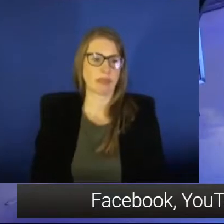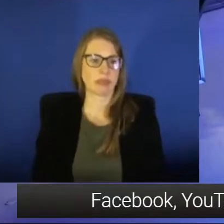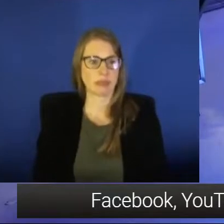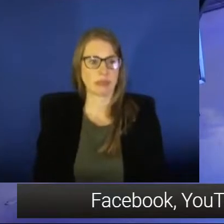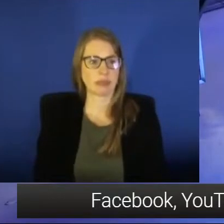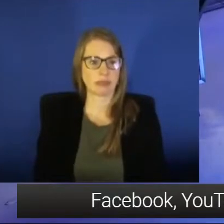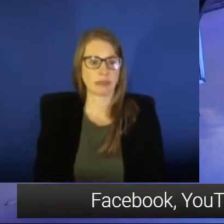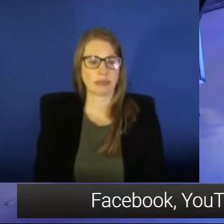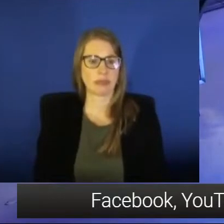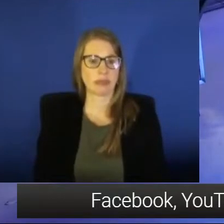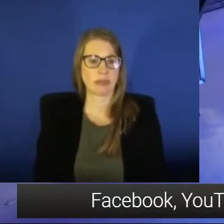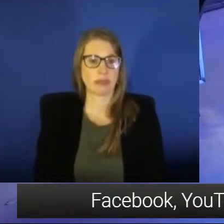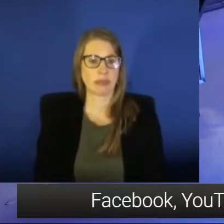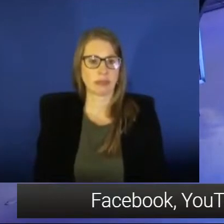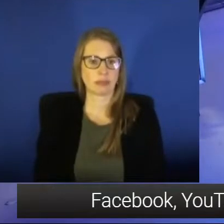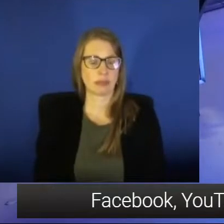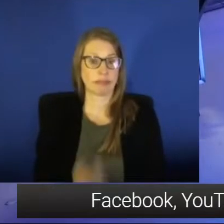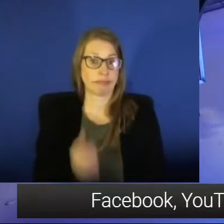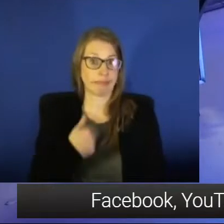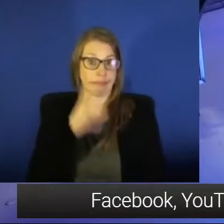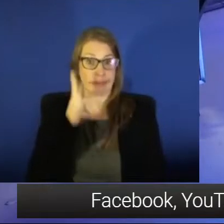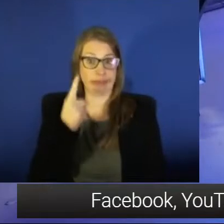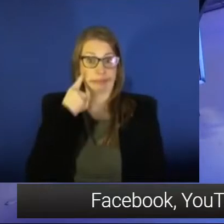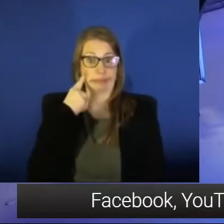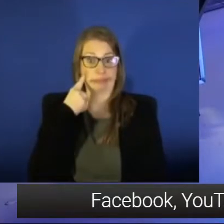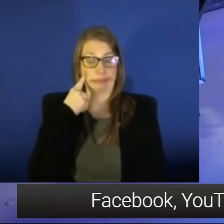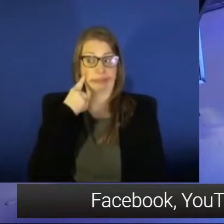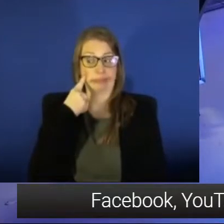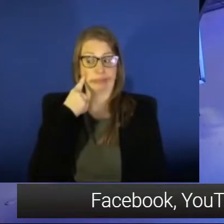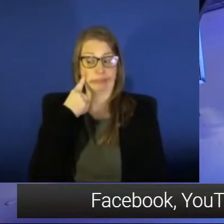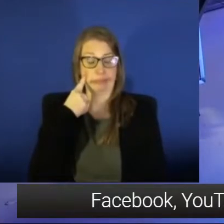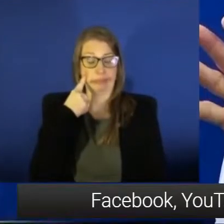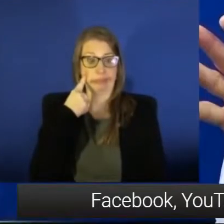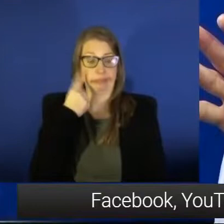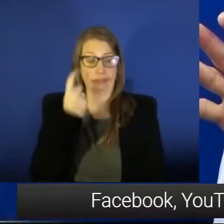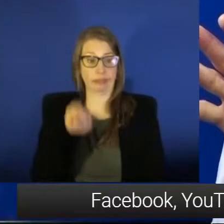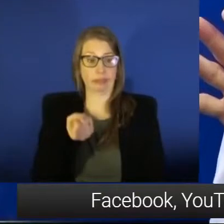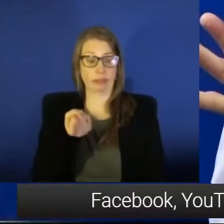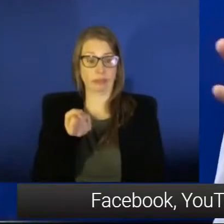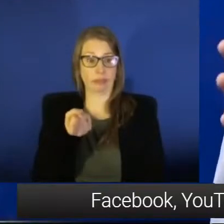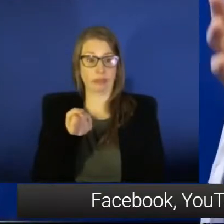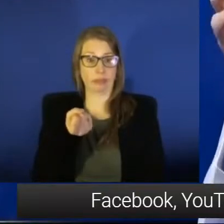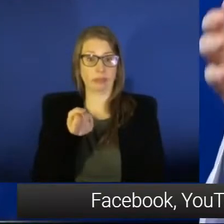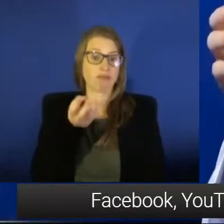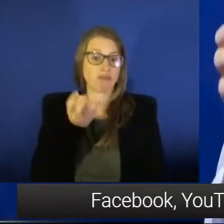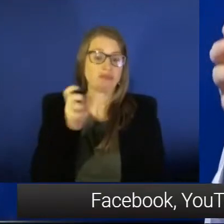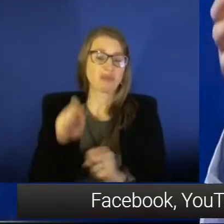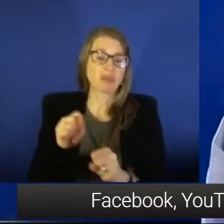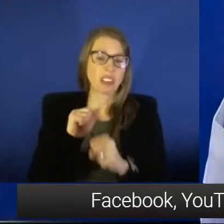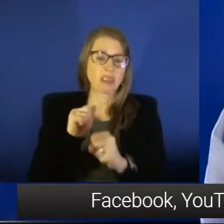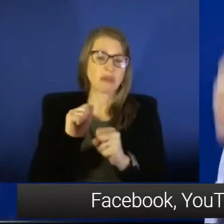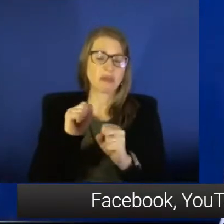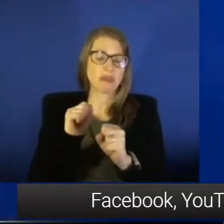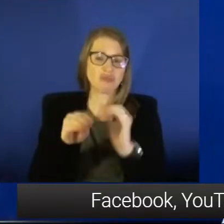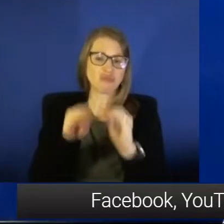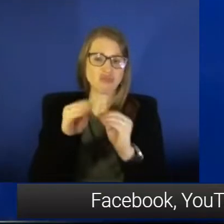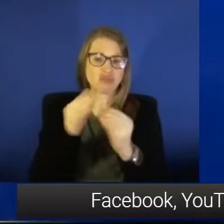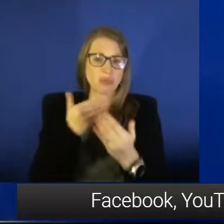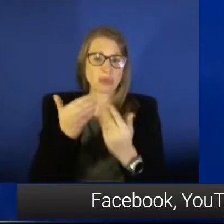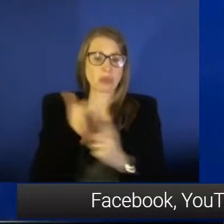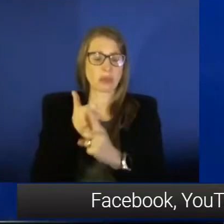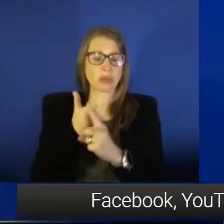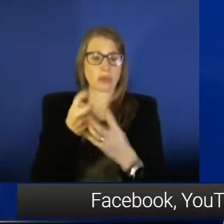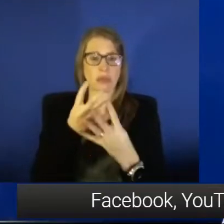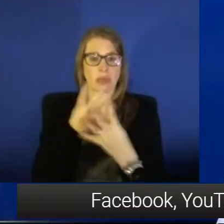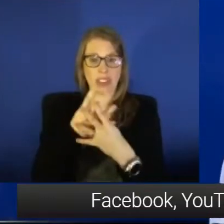better. That's what I would be thinking as Well, a consumer at home. And you can do all that stuff you want on those filters. Homes don't have the air exchange